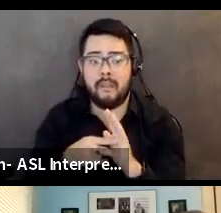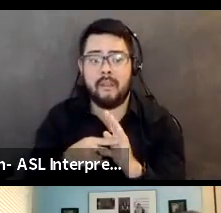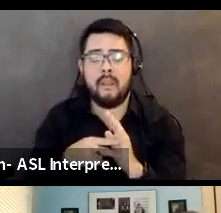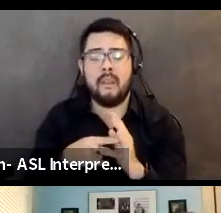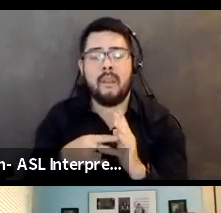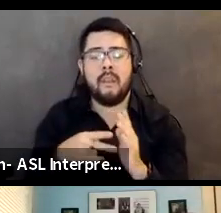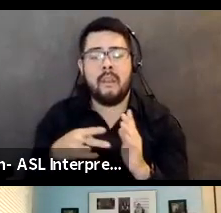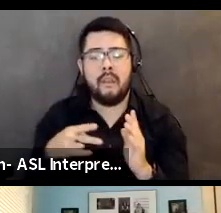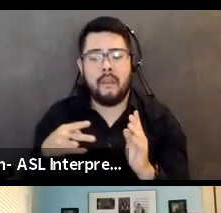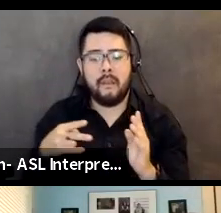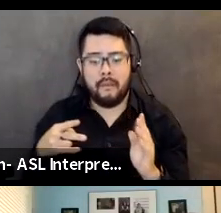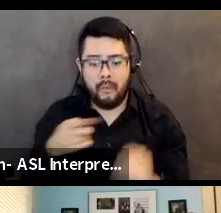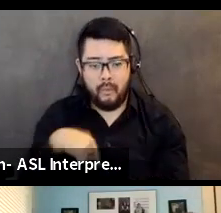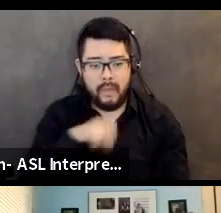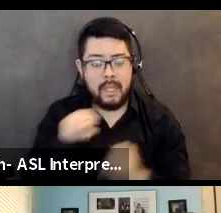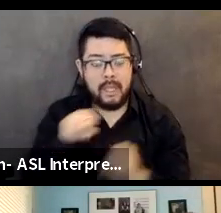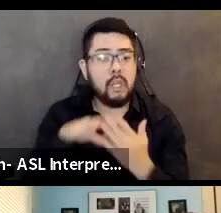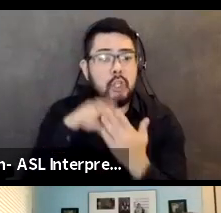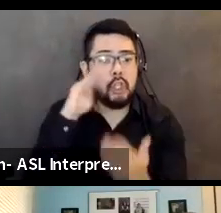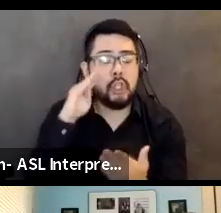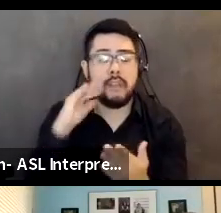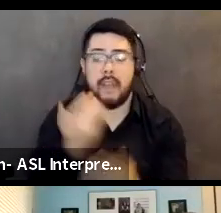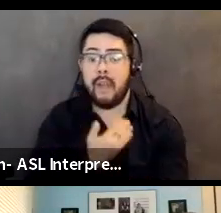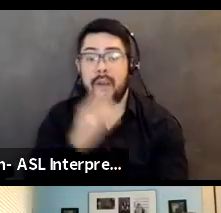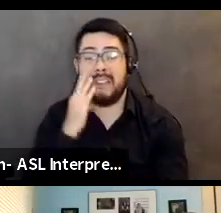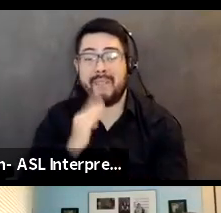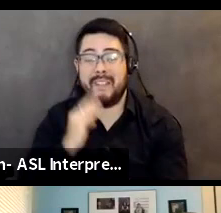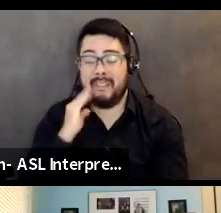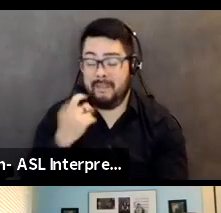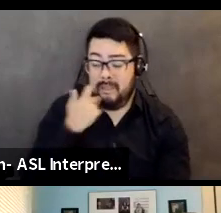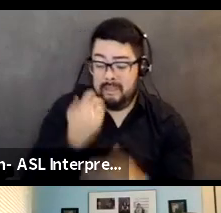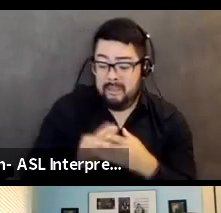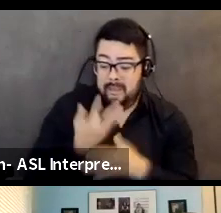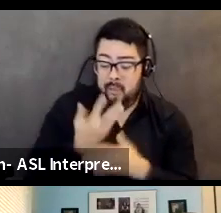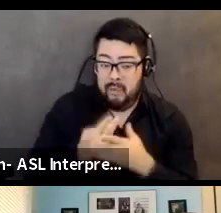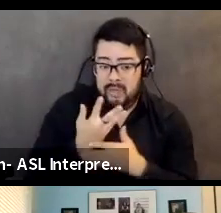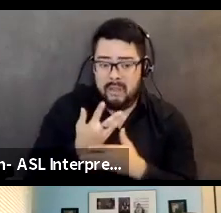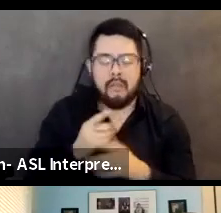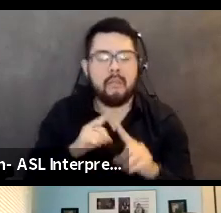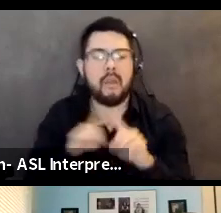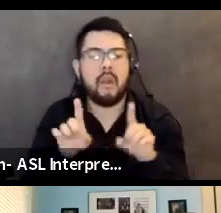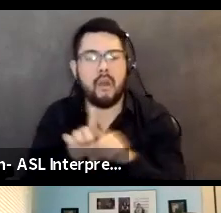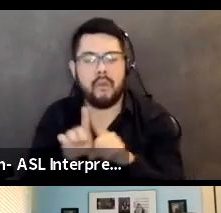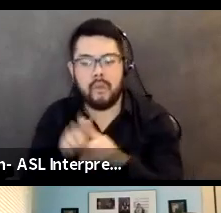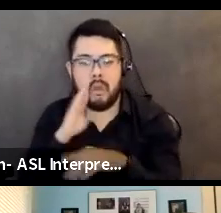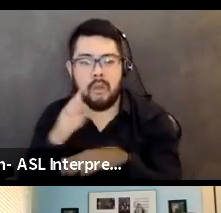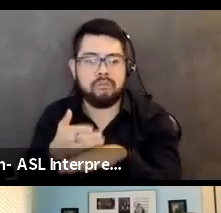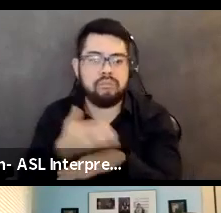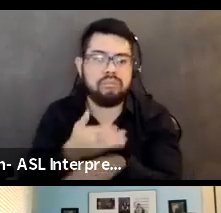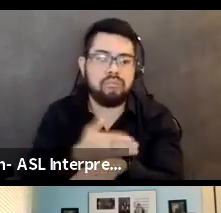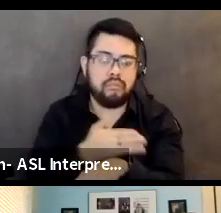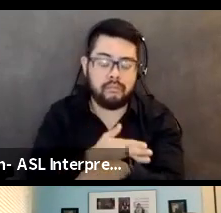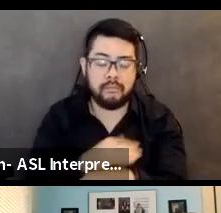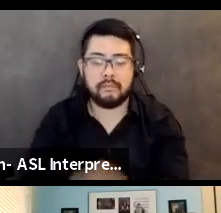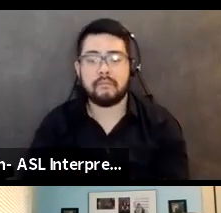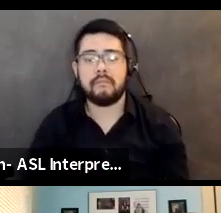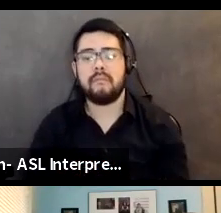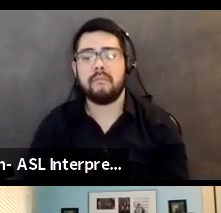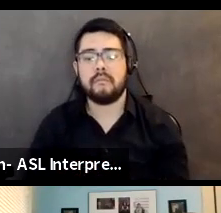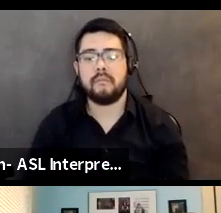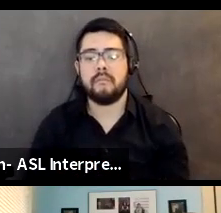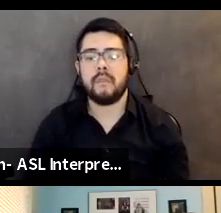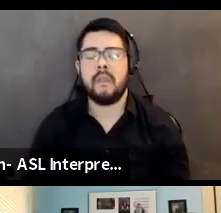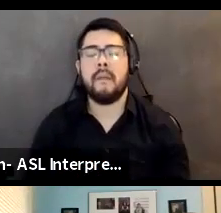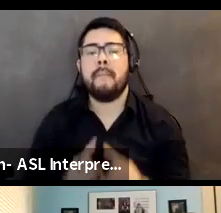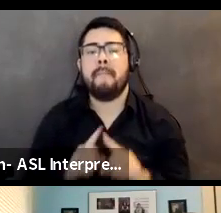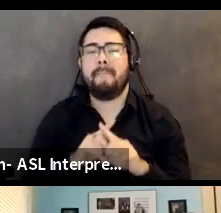we experience in the spring but also and and gets better i i do there's something that i